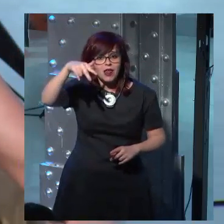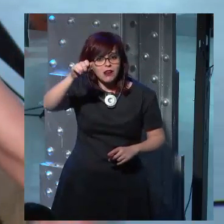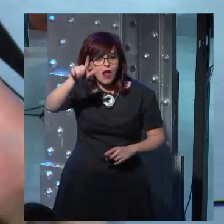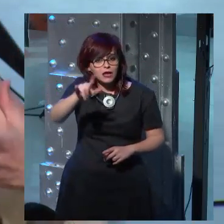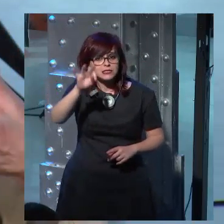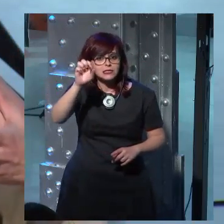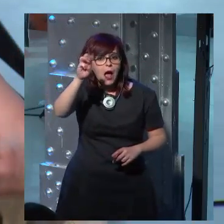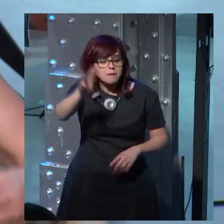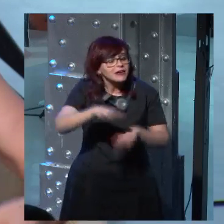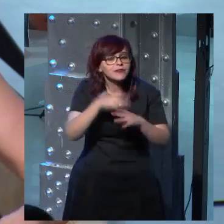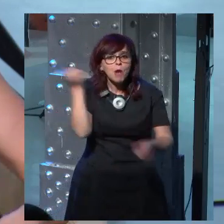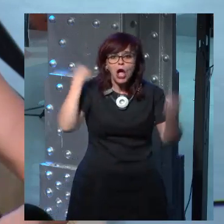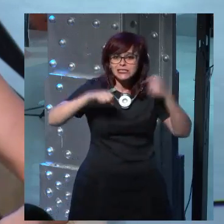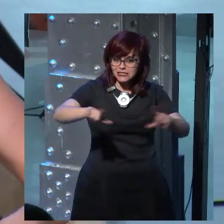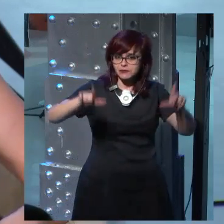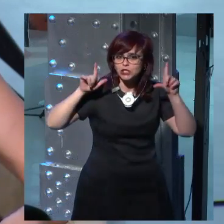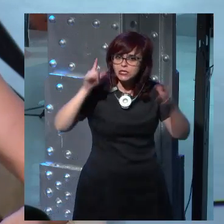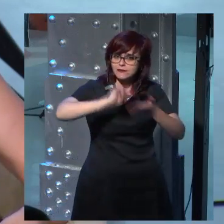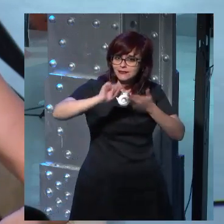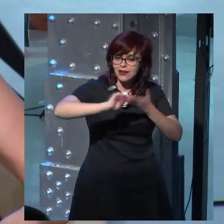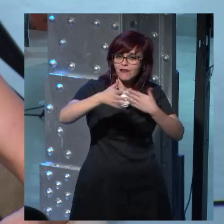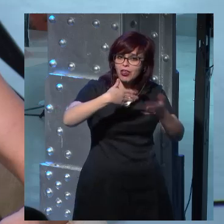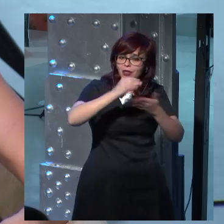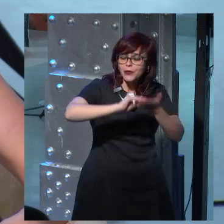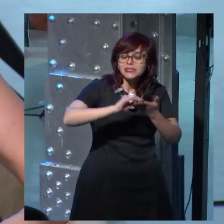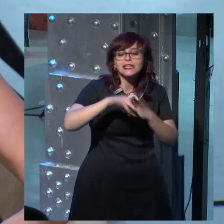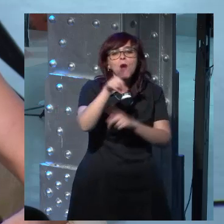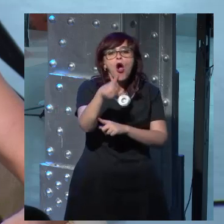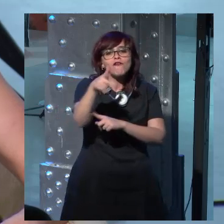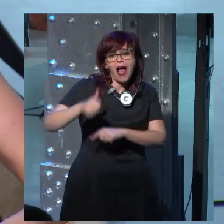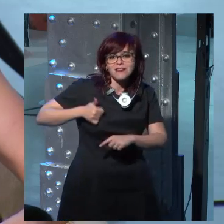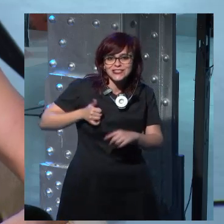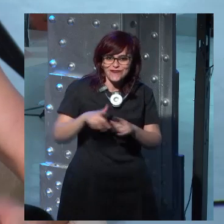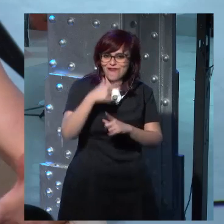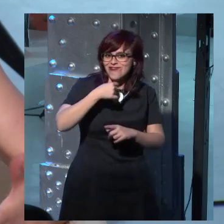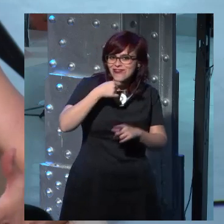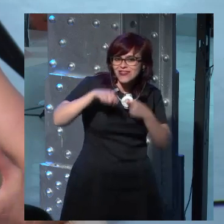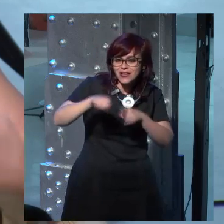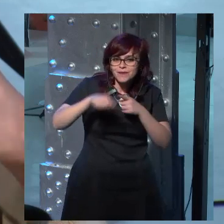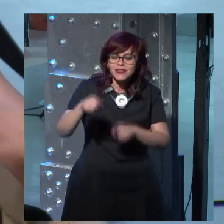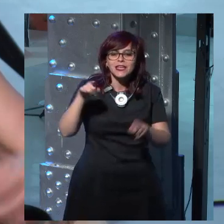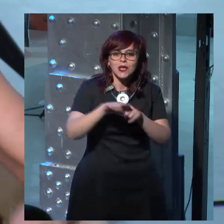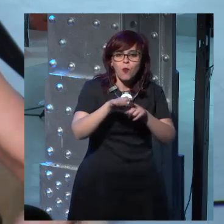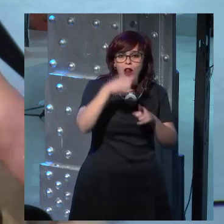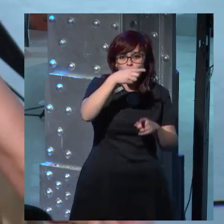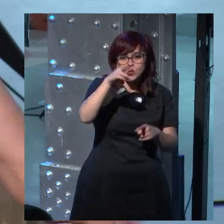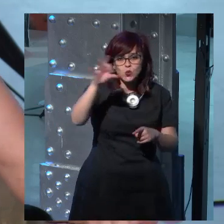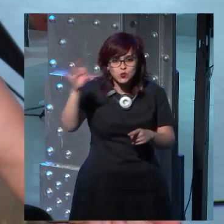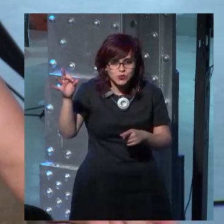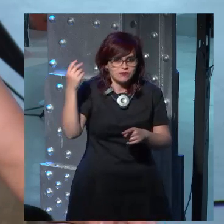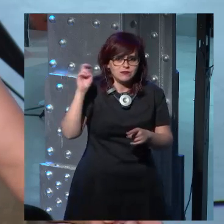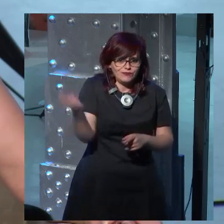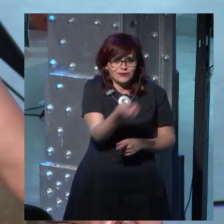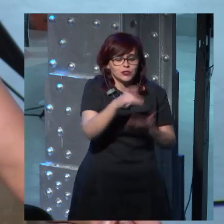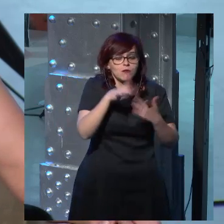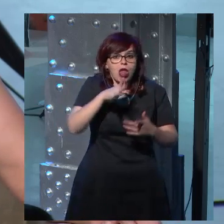do these sort of mockumentary famous films with Christopher Guest that are amazing. And I had the great fortune, I also have